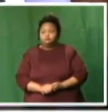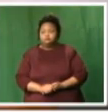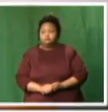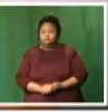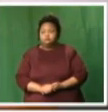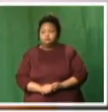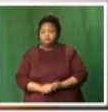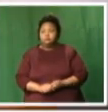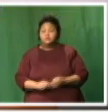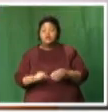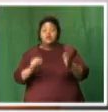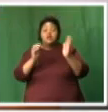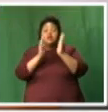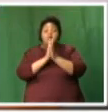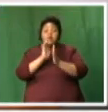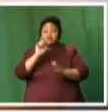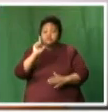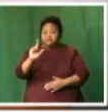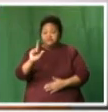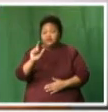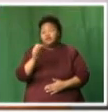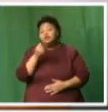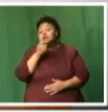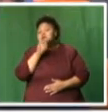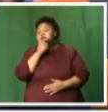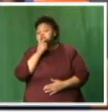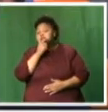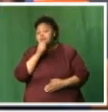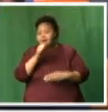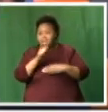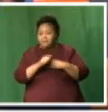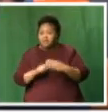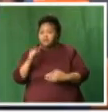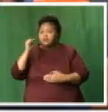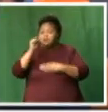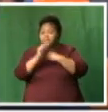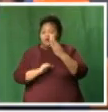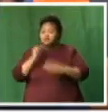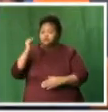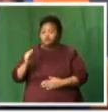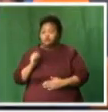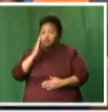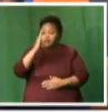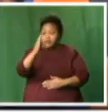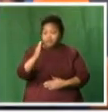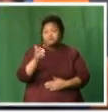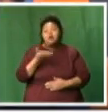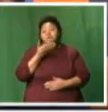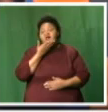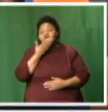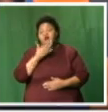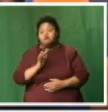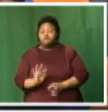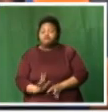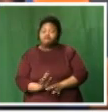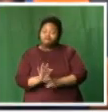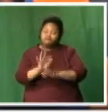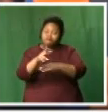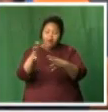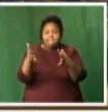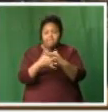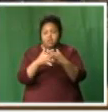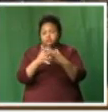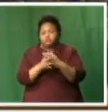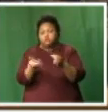yeNgongoni e-Legends Shed Lodge eZulwini. Kubika Giyani Msibing naSmuva Shongwe, siseTriloni Park kaManzini.